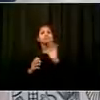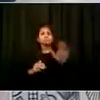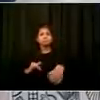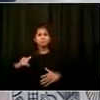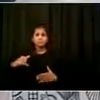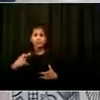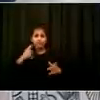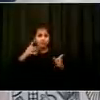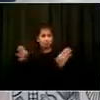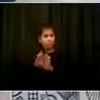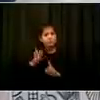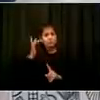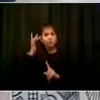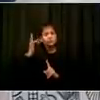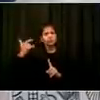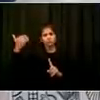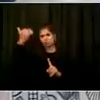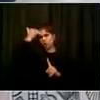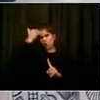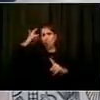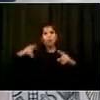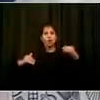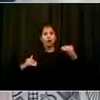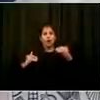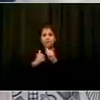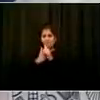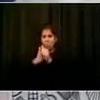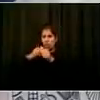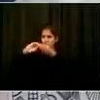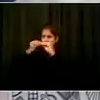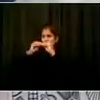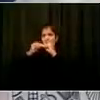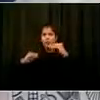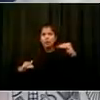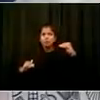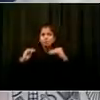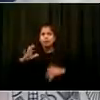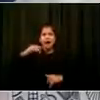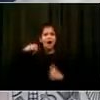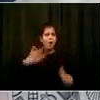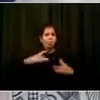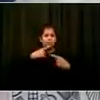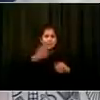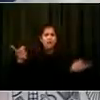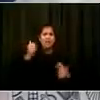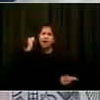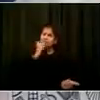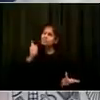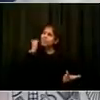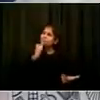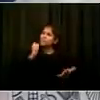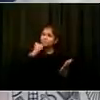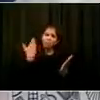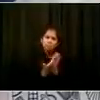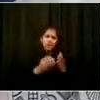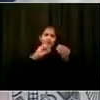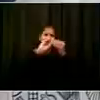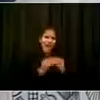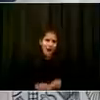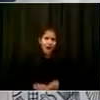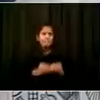is changing rapidly in this city. We certainly see what's happening around the country. We've got to reset the equation.